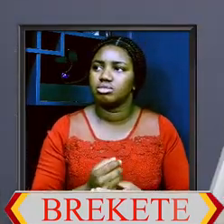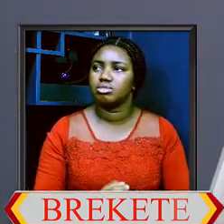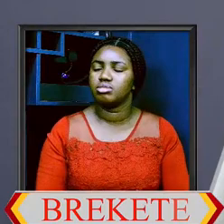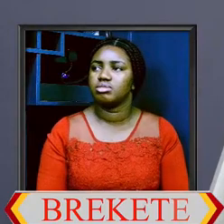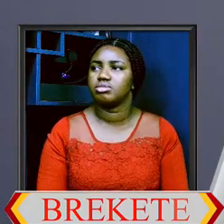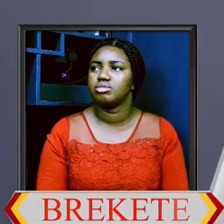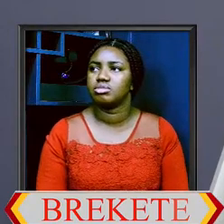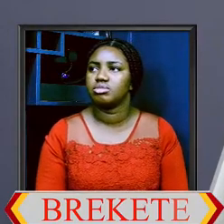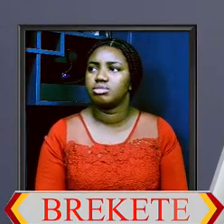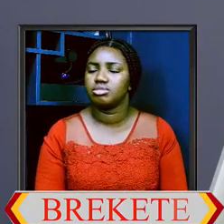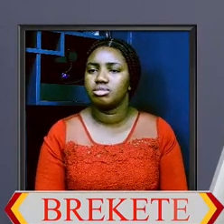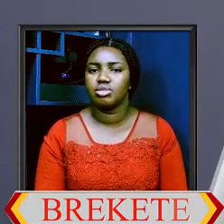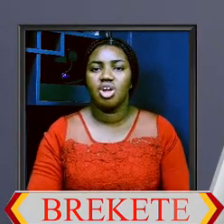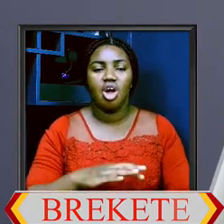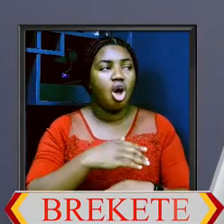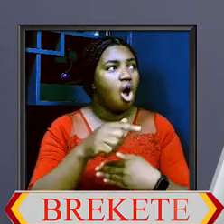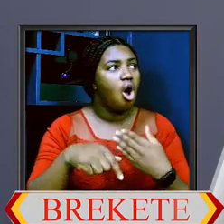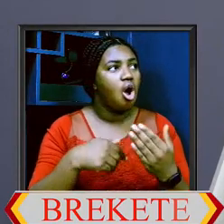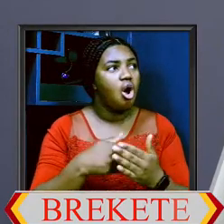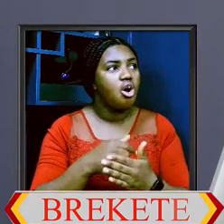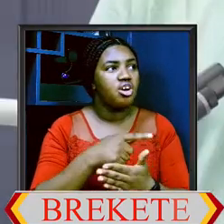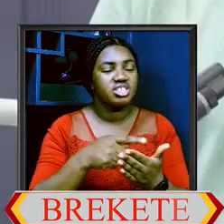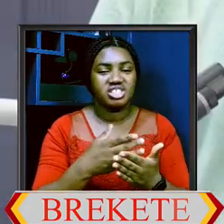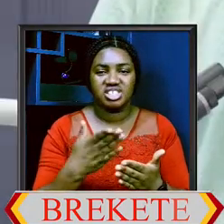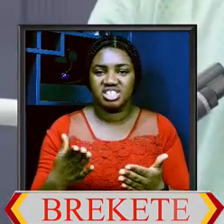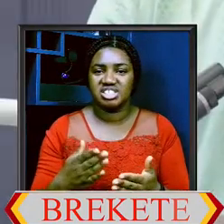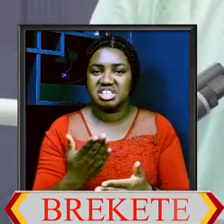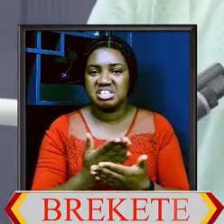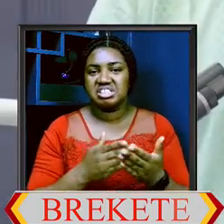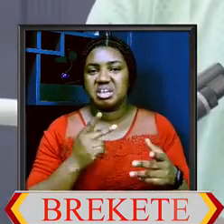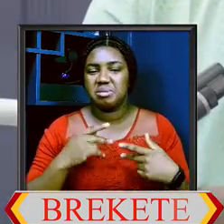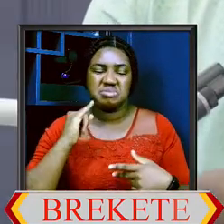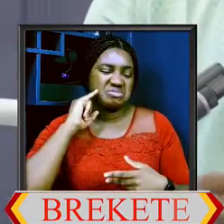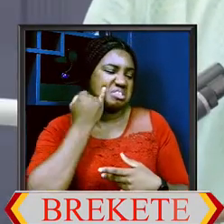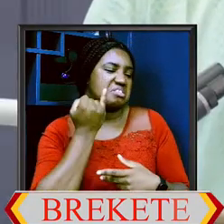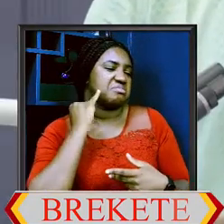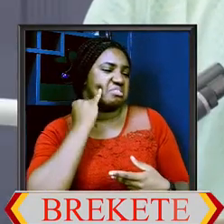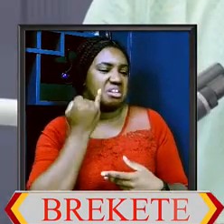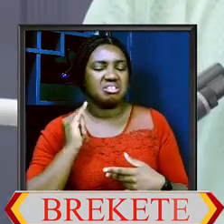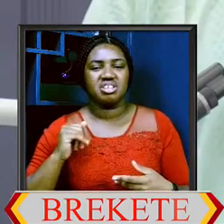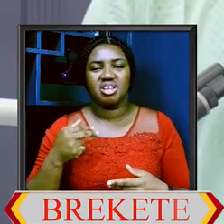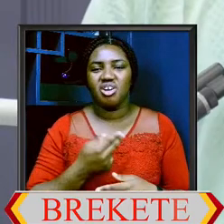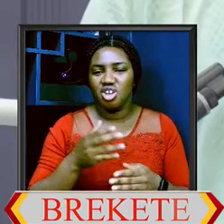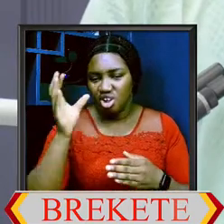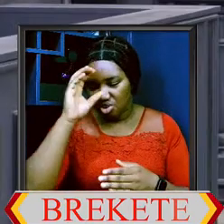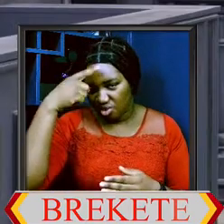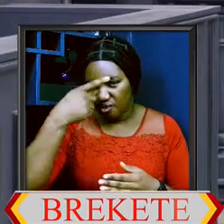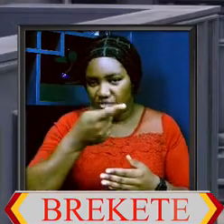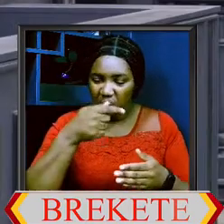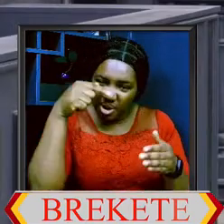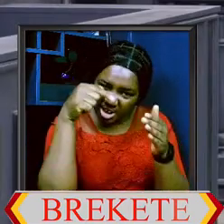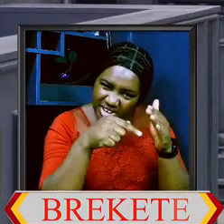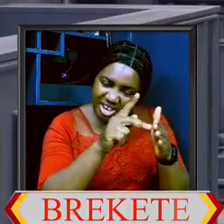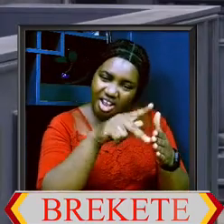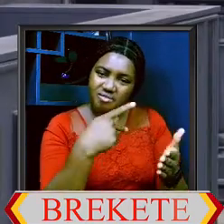them yet all these things where we they do some people they Envy us they jealous us they look for our